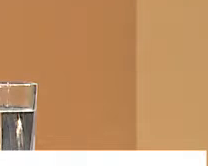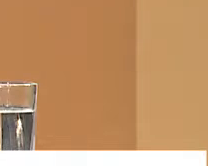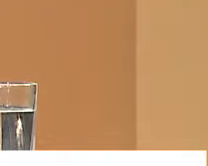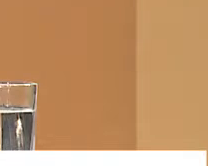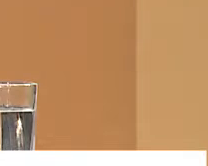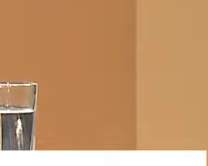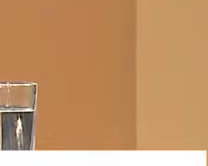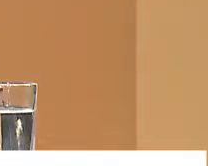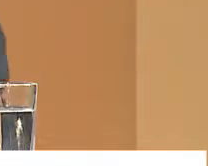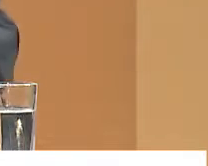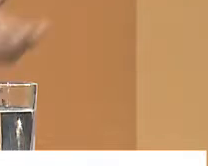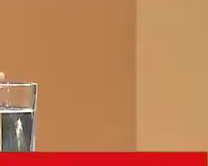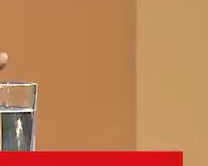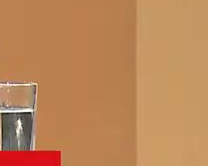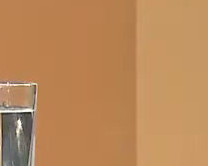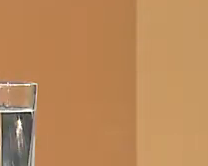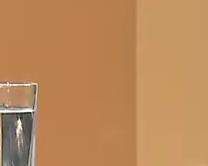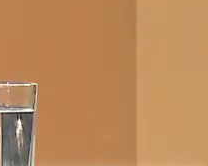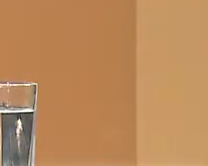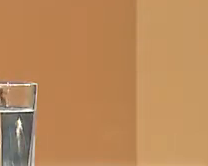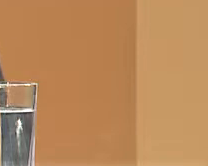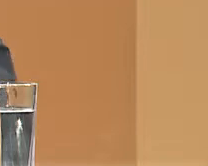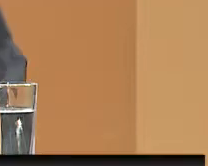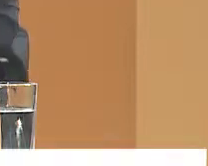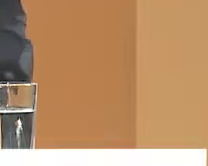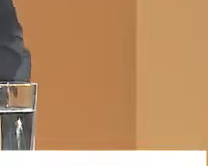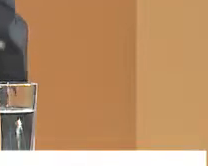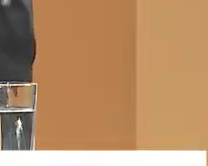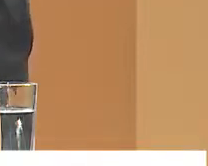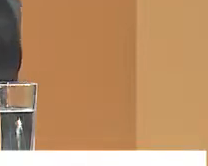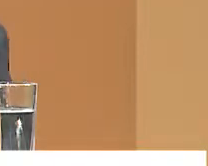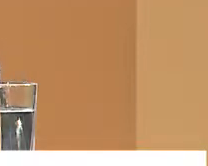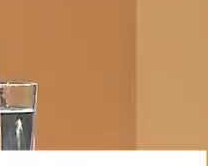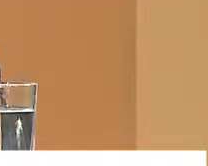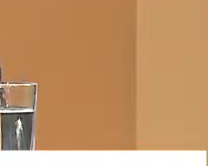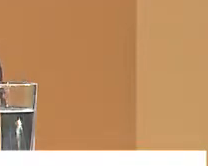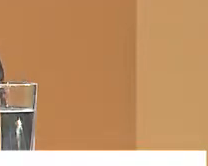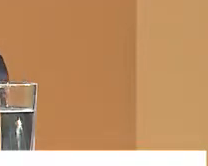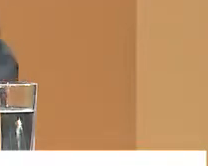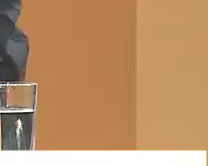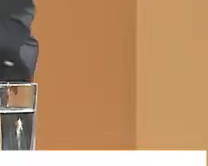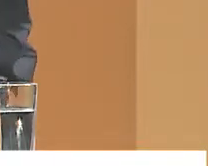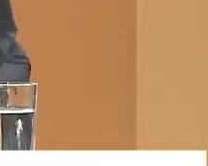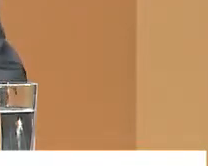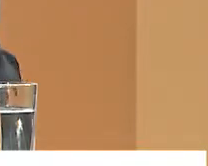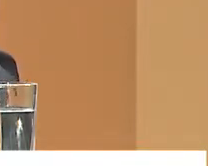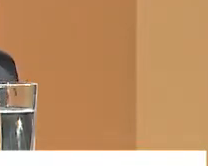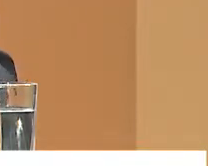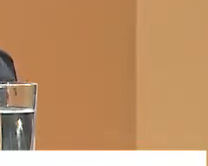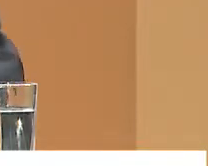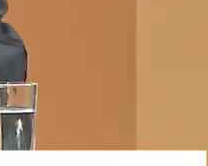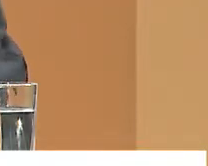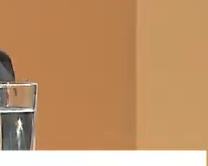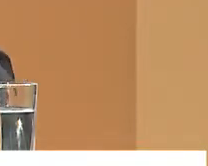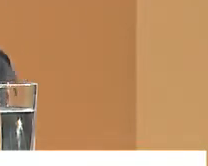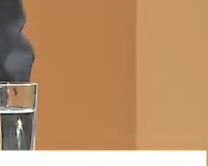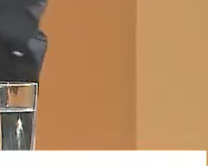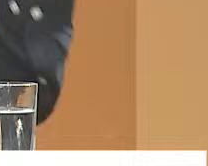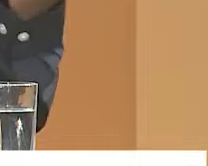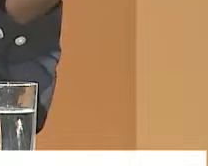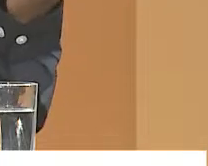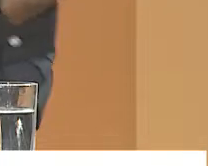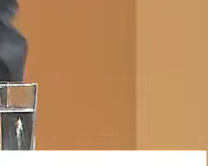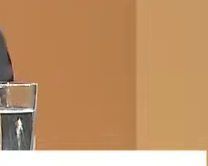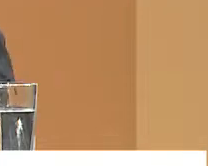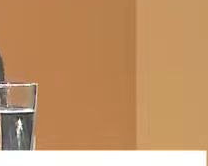June 25, what culminated into June 25, you know, it's really imperviousness of our leaders really to listen to